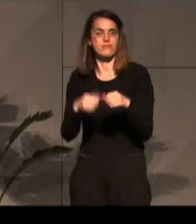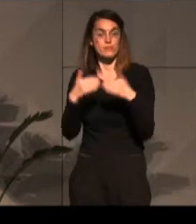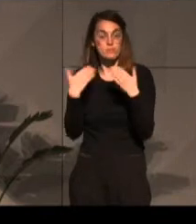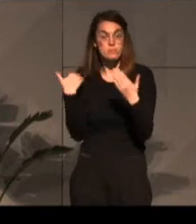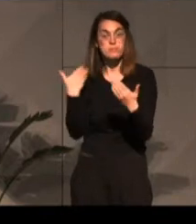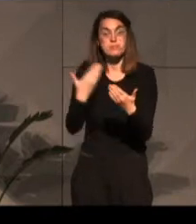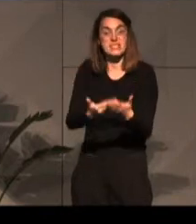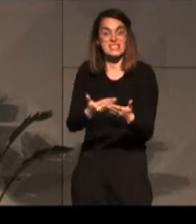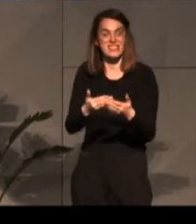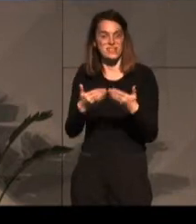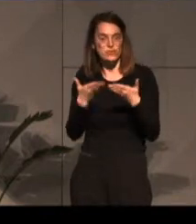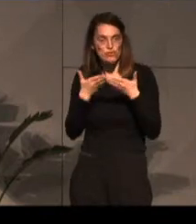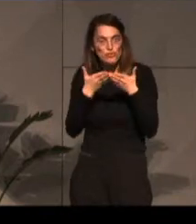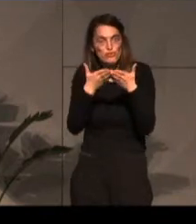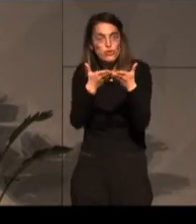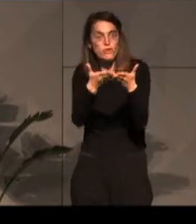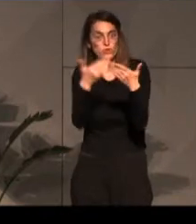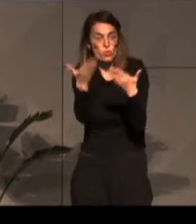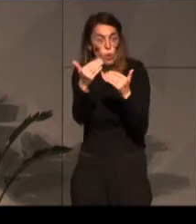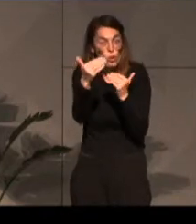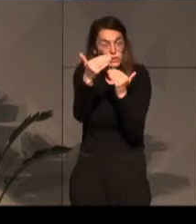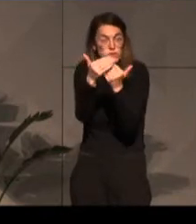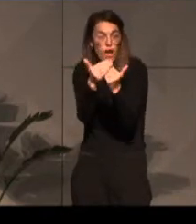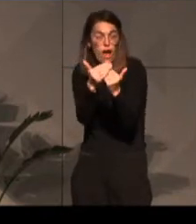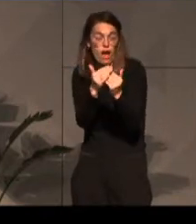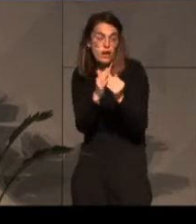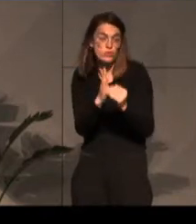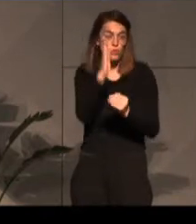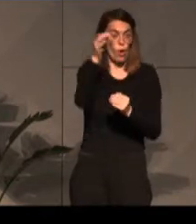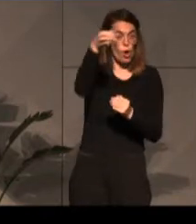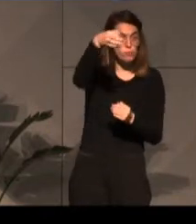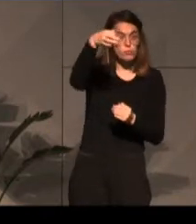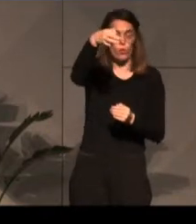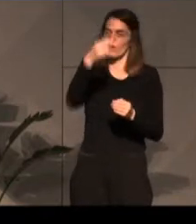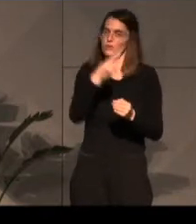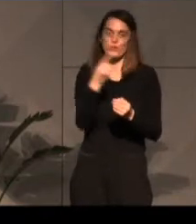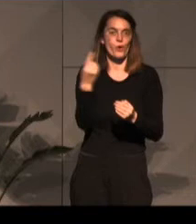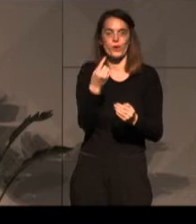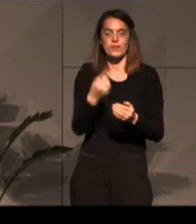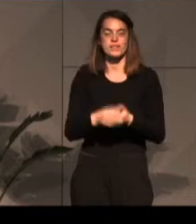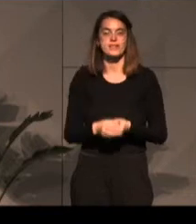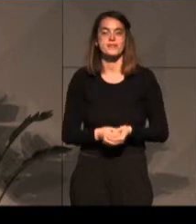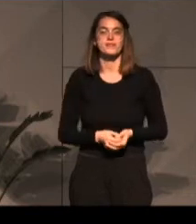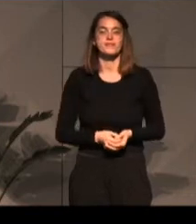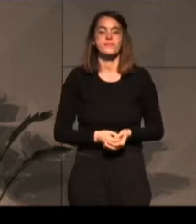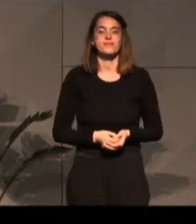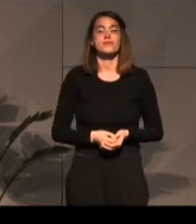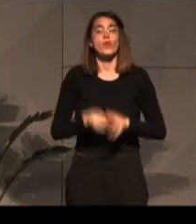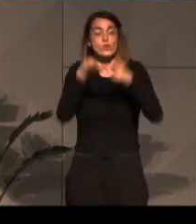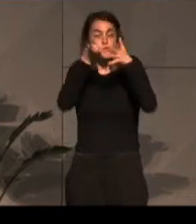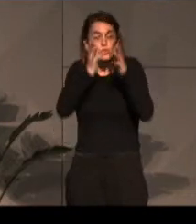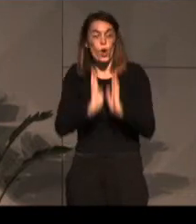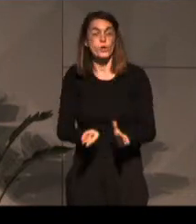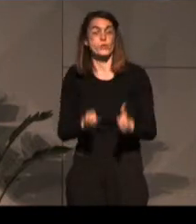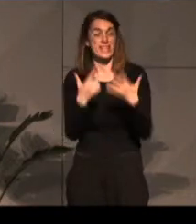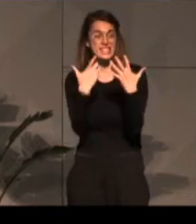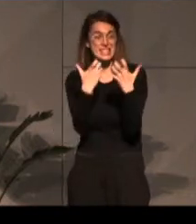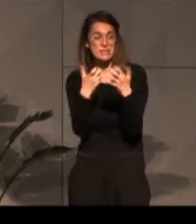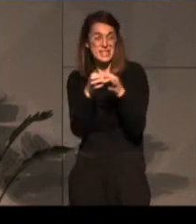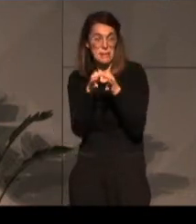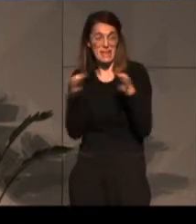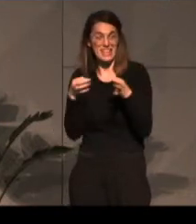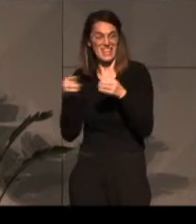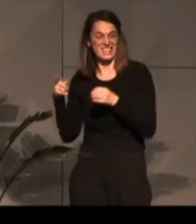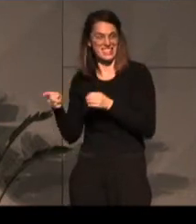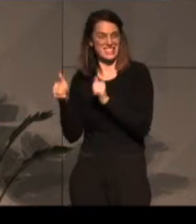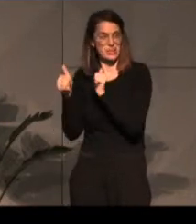research icebreaker had been so close to the North Pole before. Captain Danielson can only come as